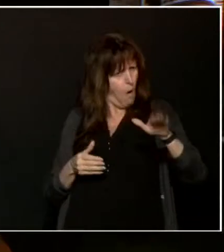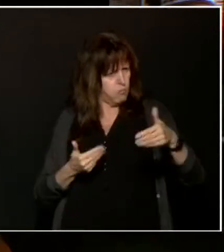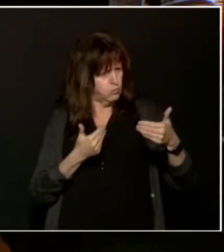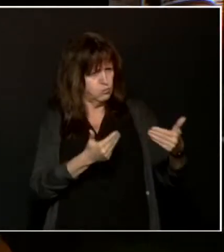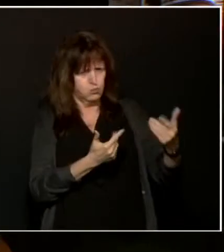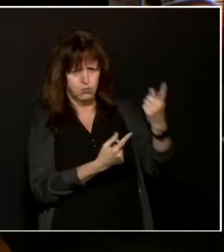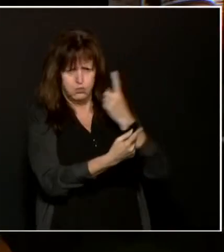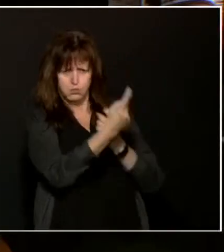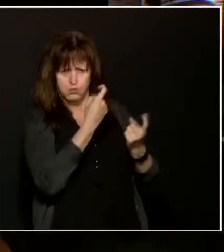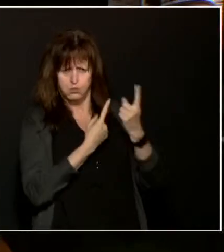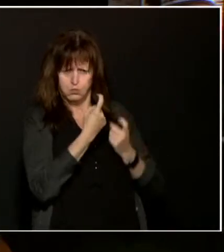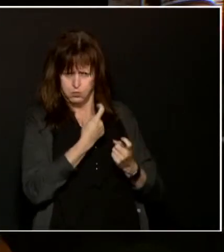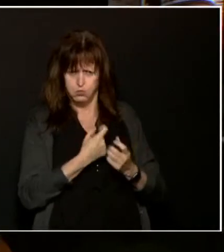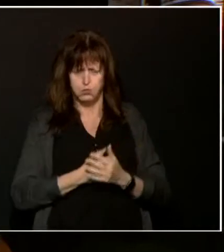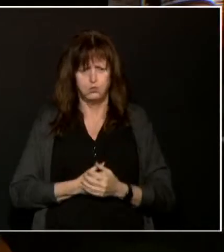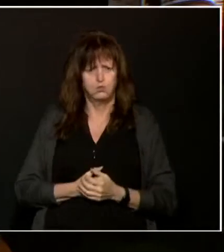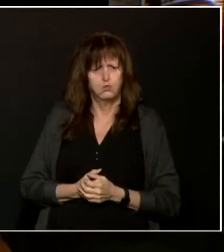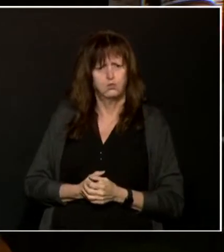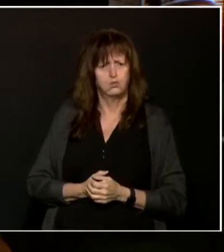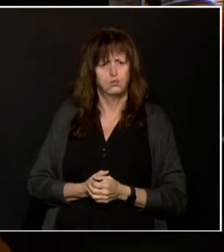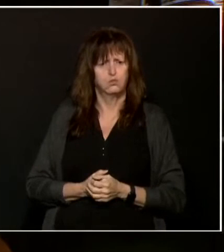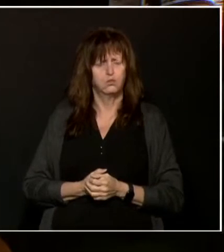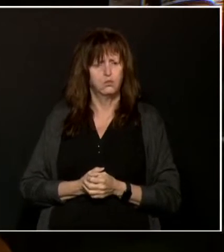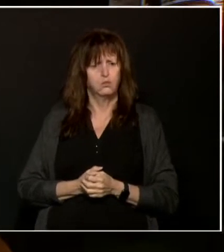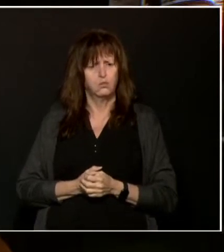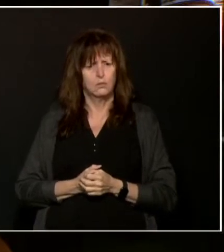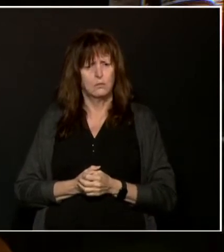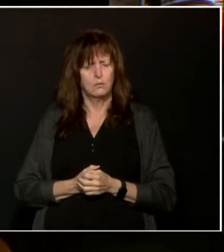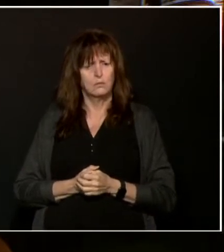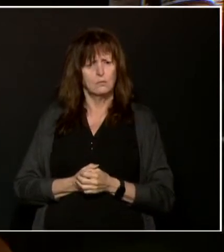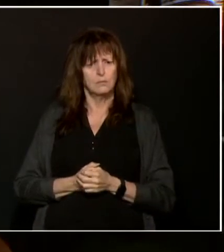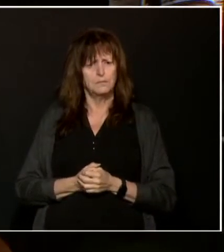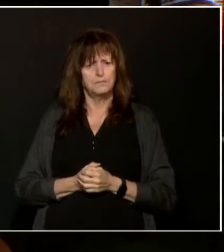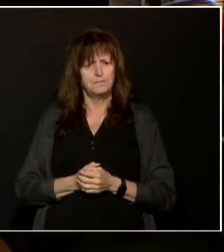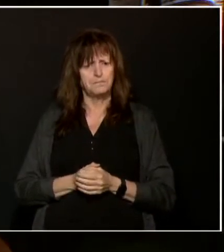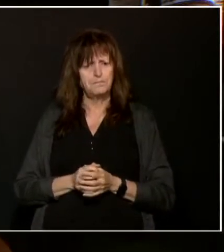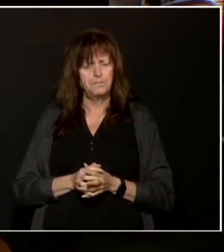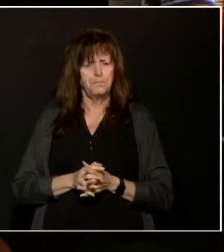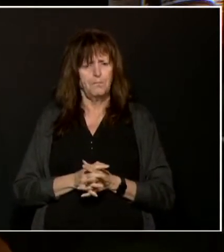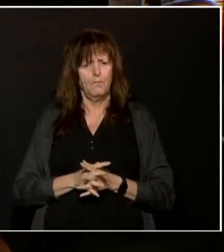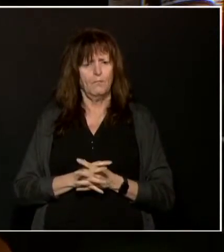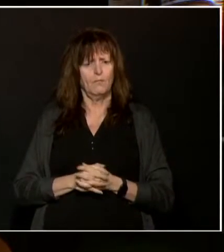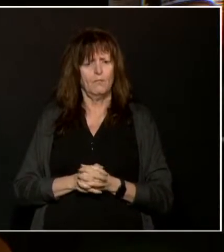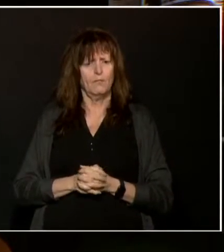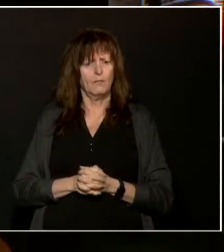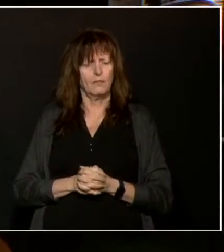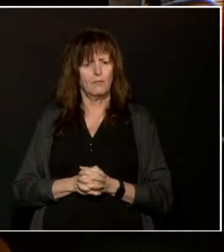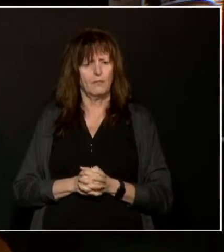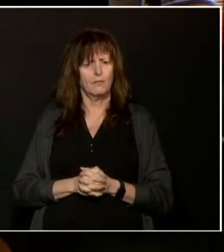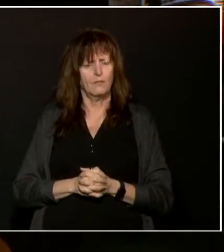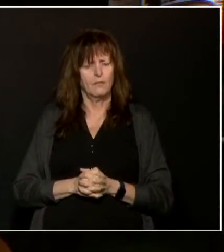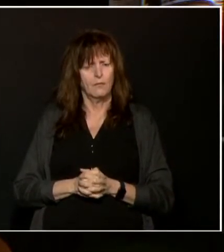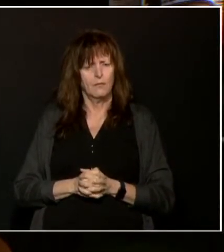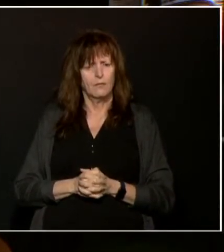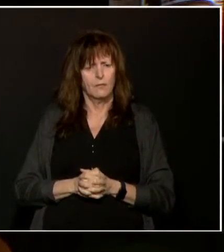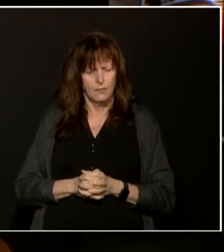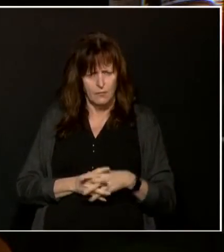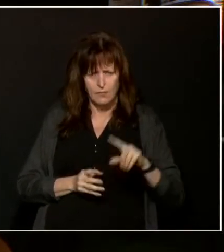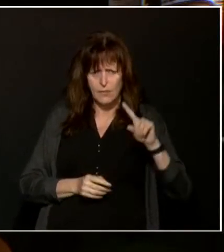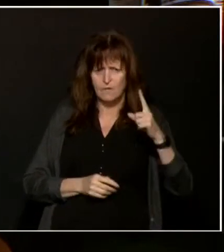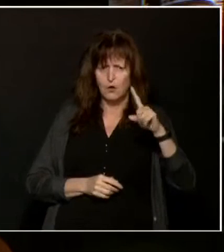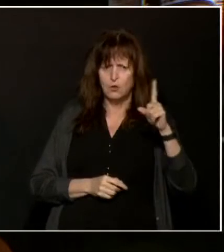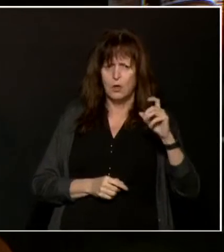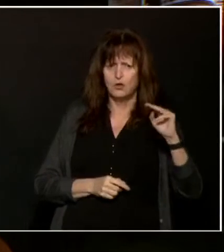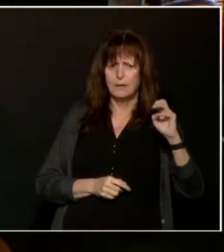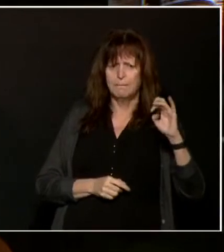the media. We'll go to the phone lines. Just a reminder, one question, one follow-up. Over to the first question, please. Dave